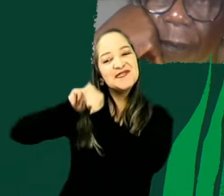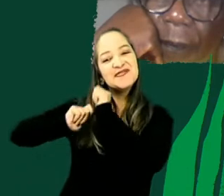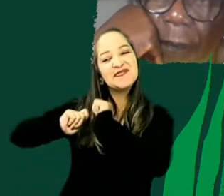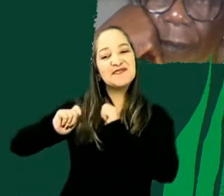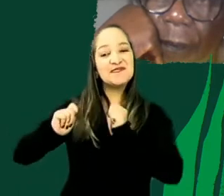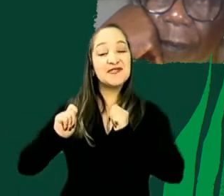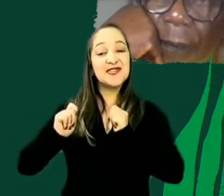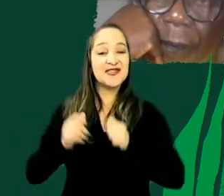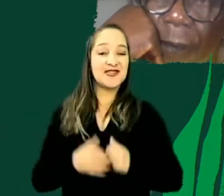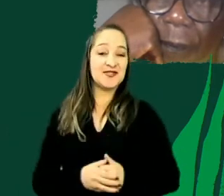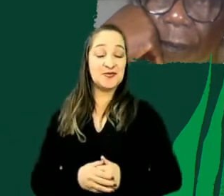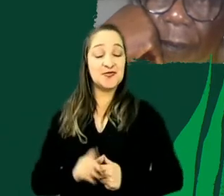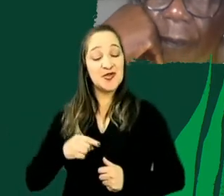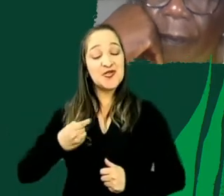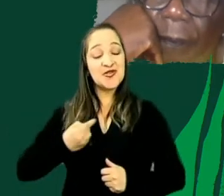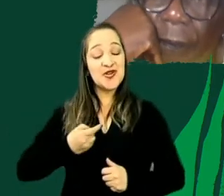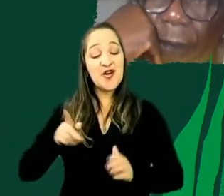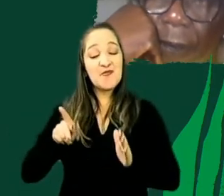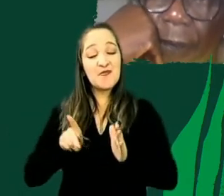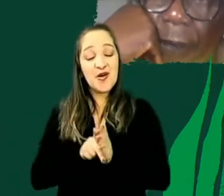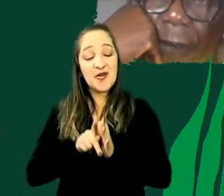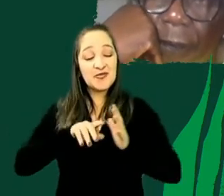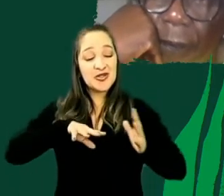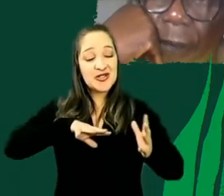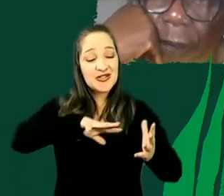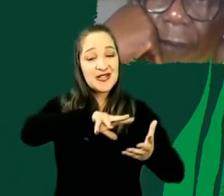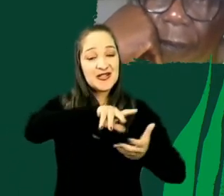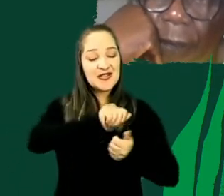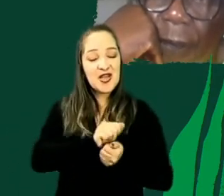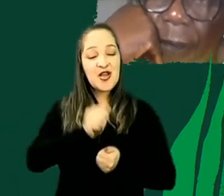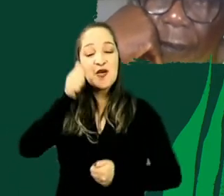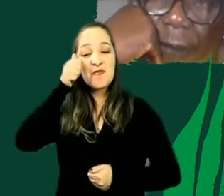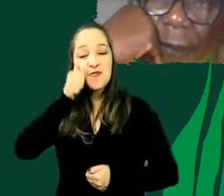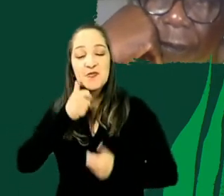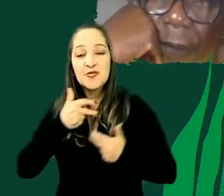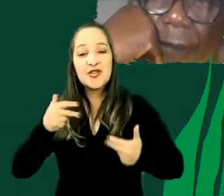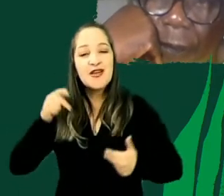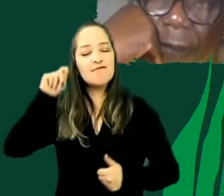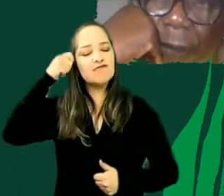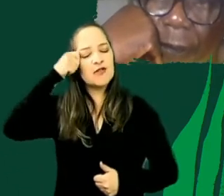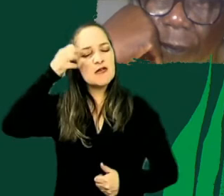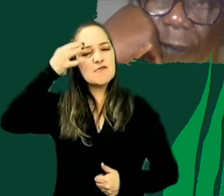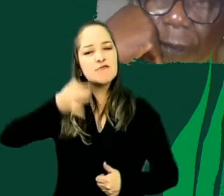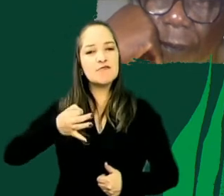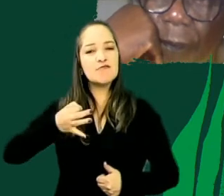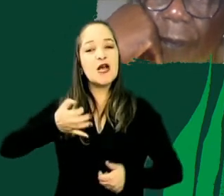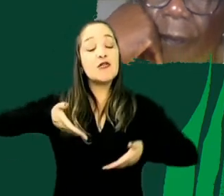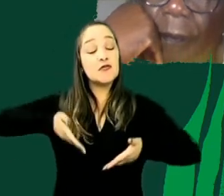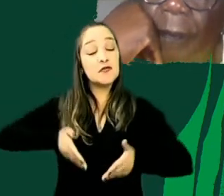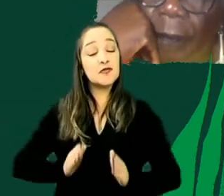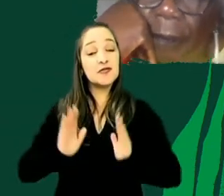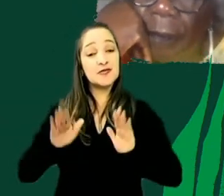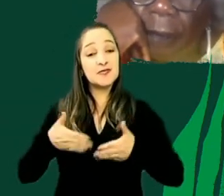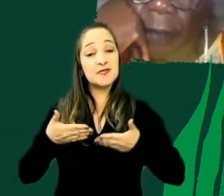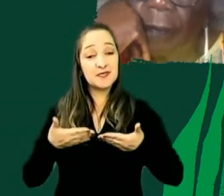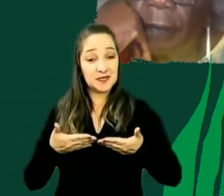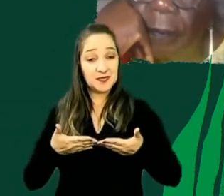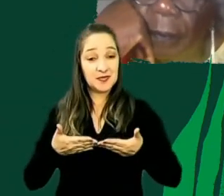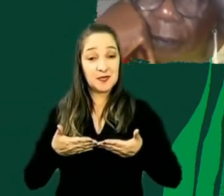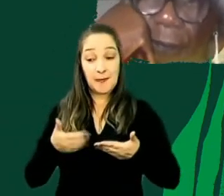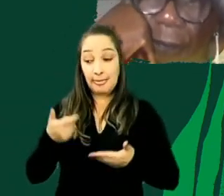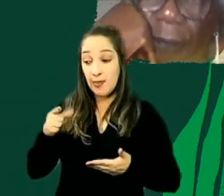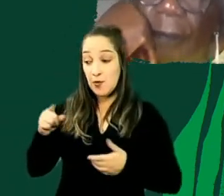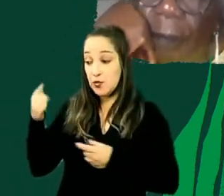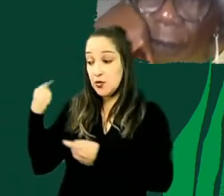are definitely an Indian. I have to say, my other ancestry is indigenous Indian here,